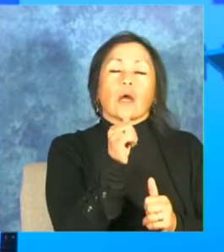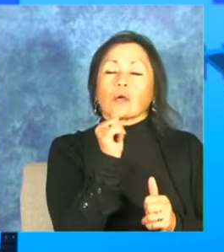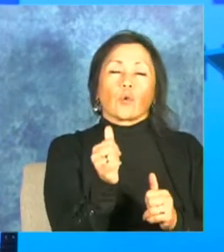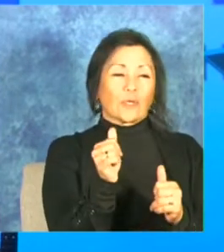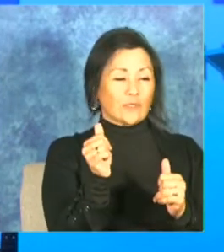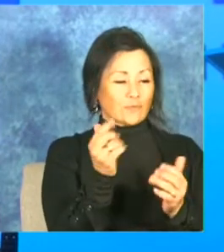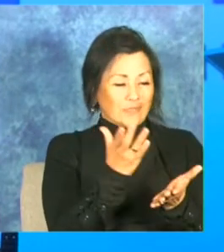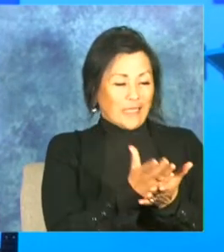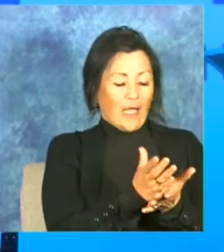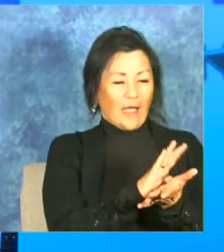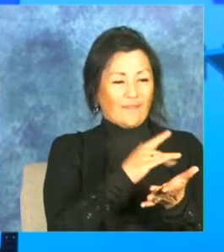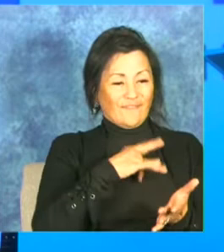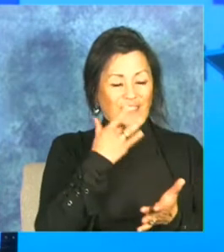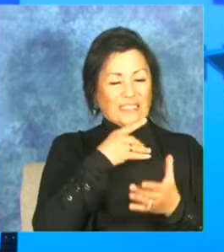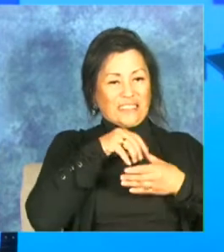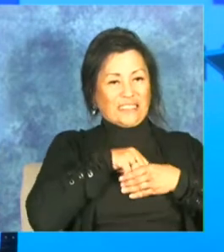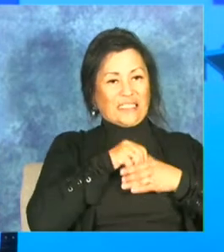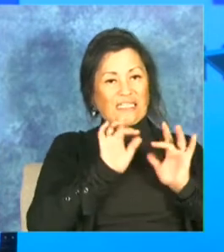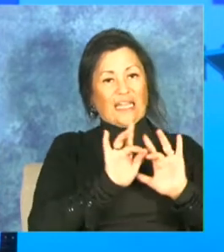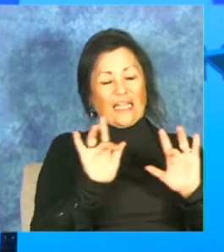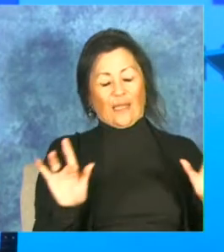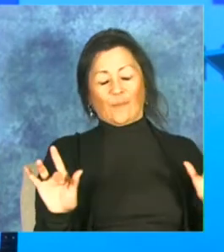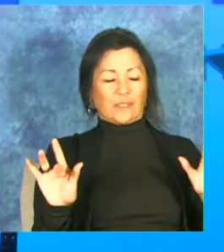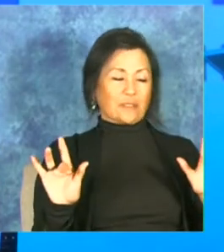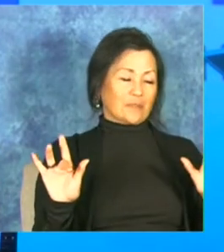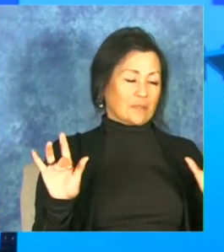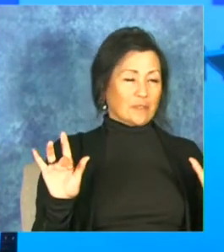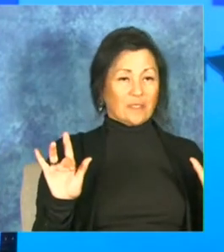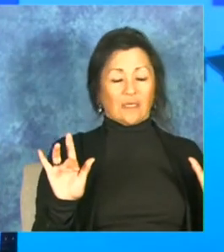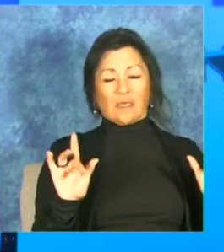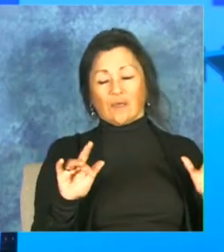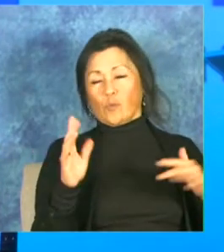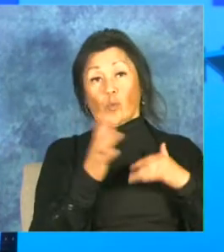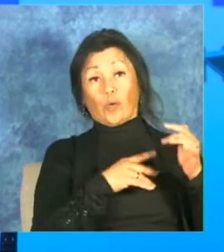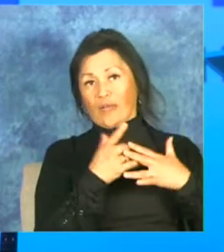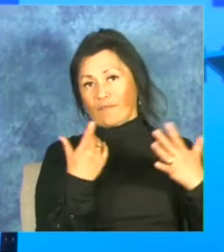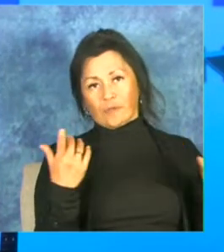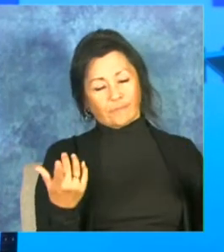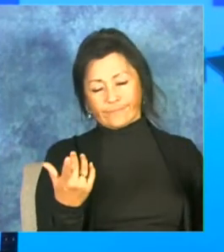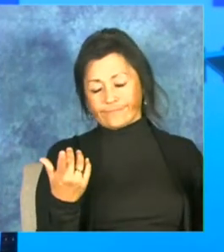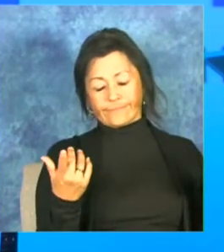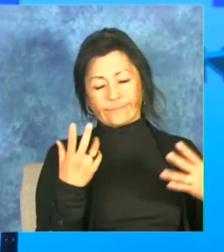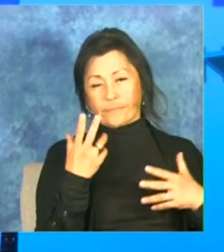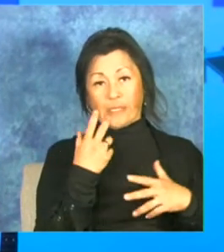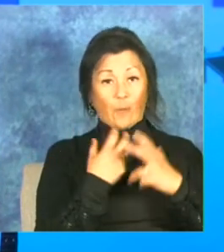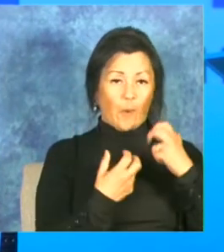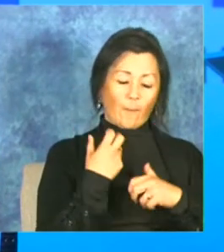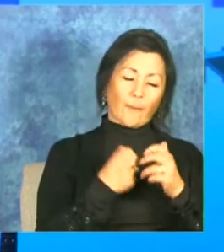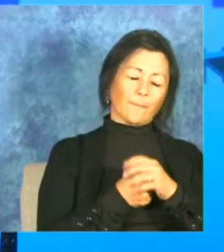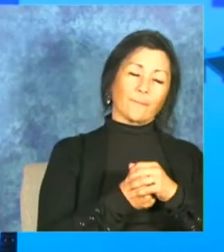place emotionally, spiritually, financially, marriage, health, or whatever else issue it could be.